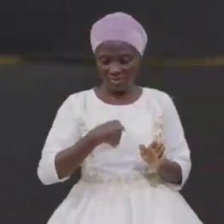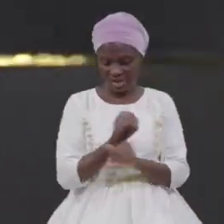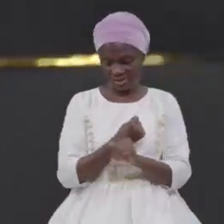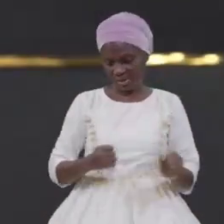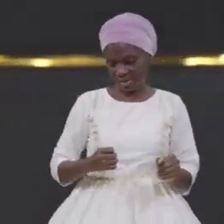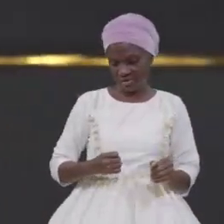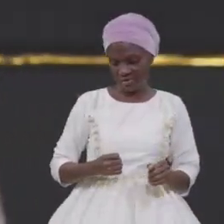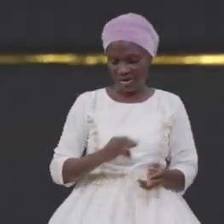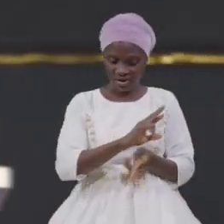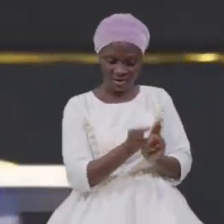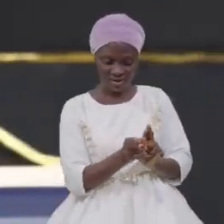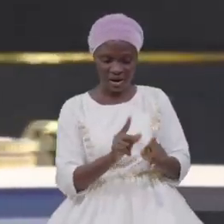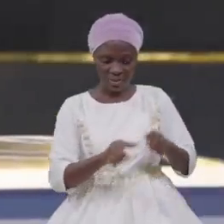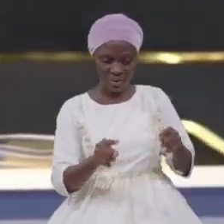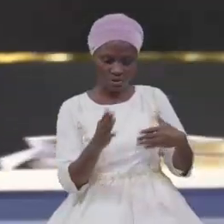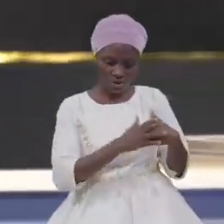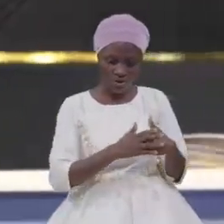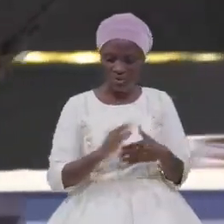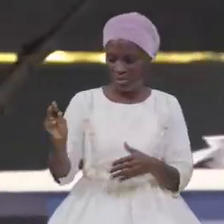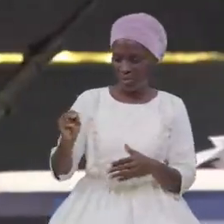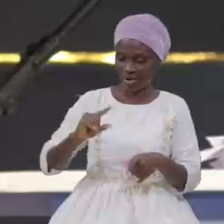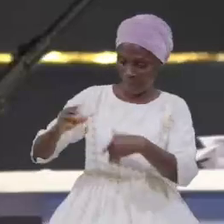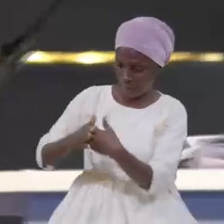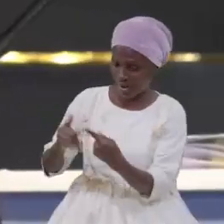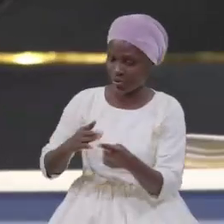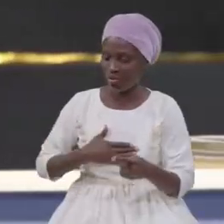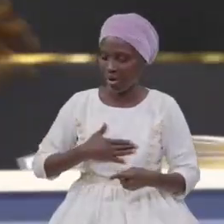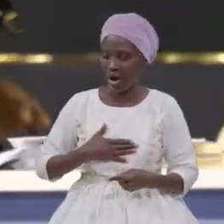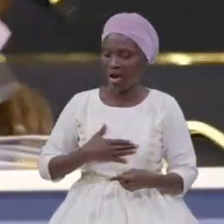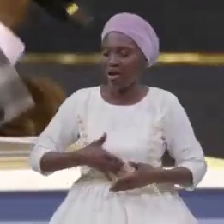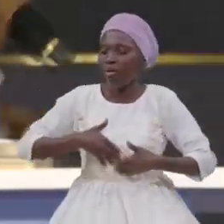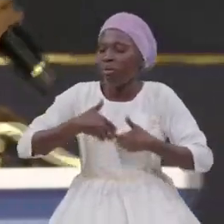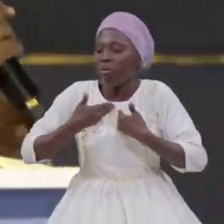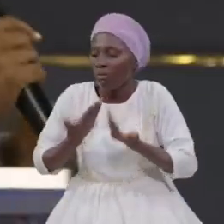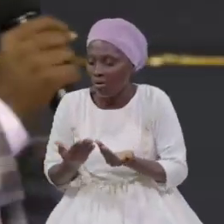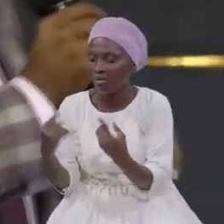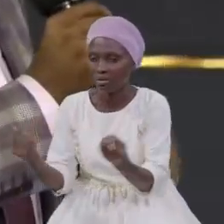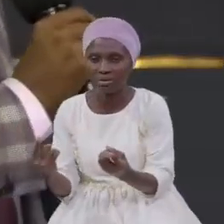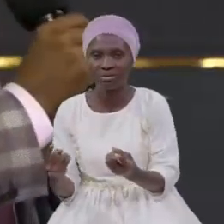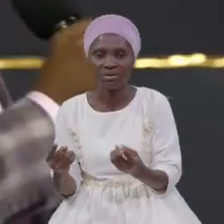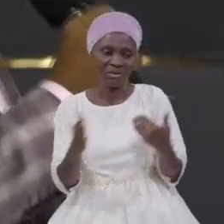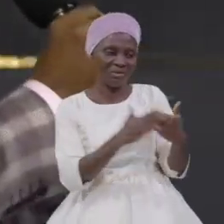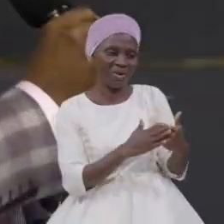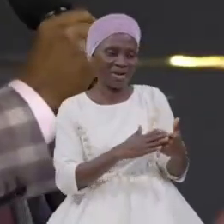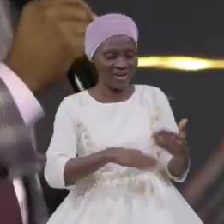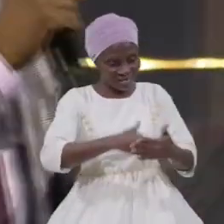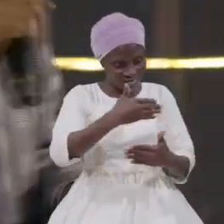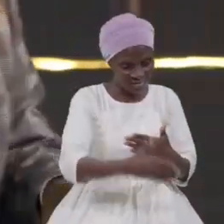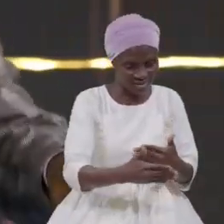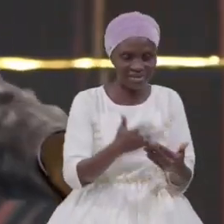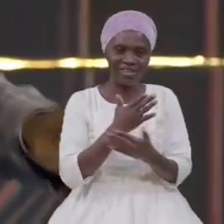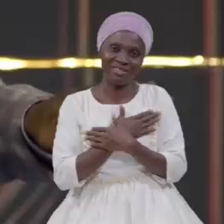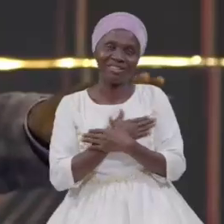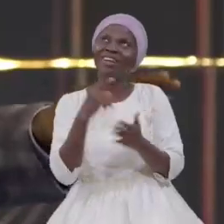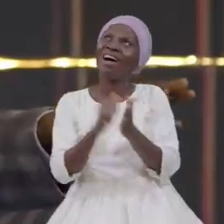went back to my vomit. Then I come back the following Sunday. Jesus, thank you. Jesus, thank